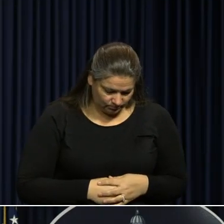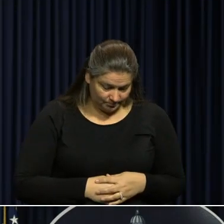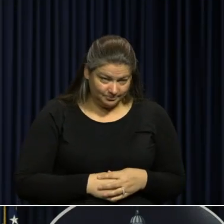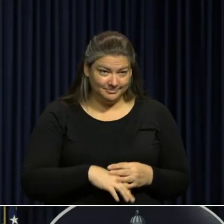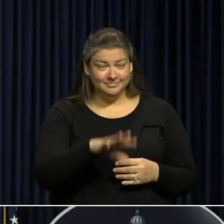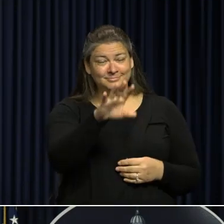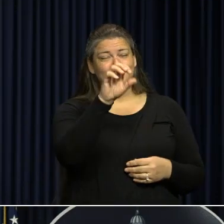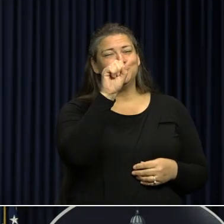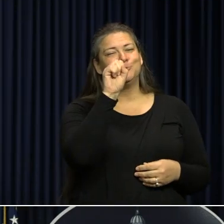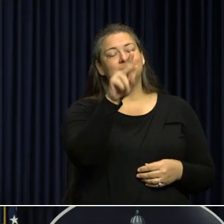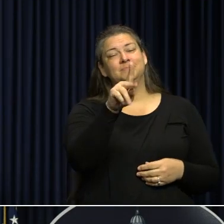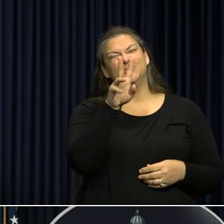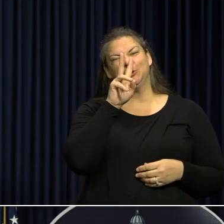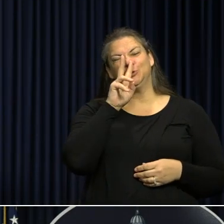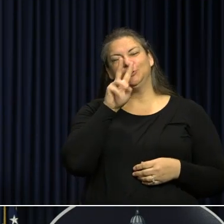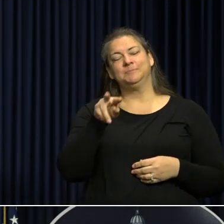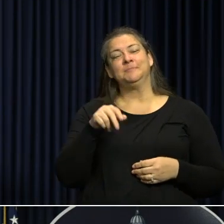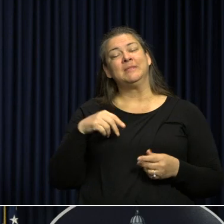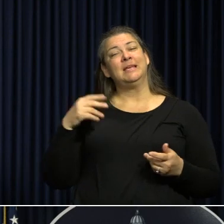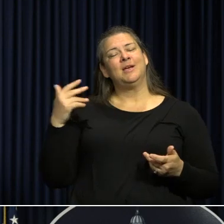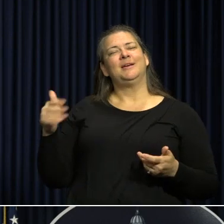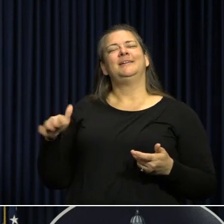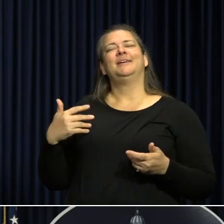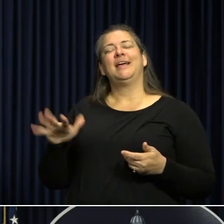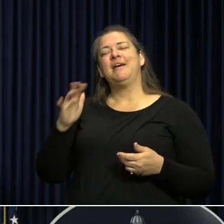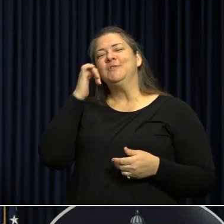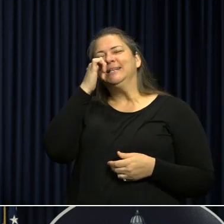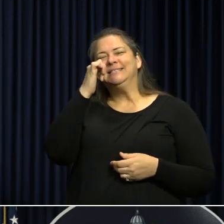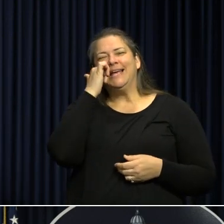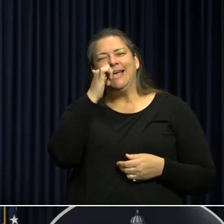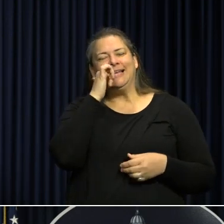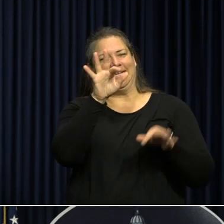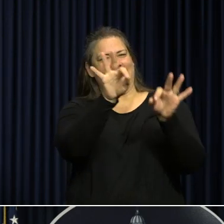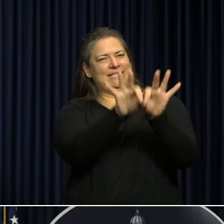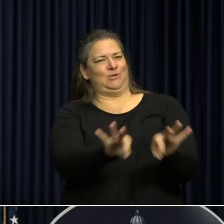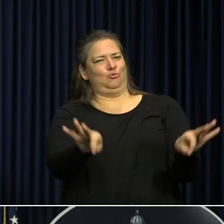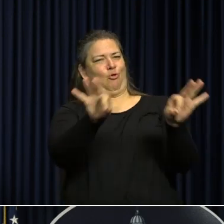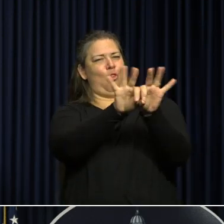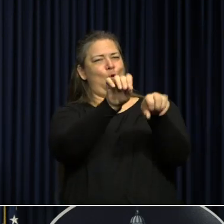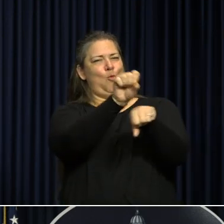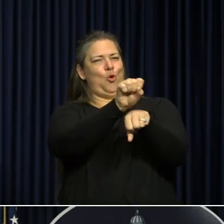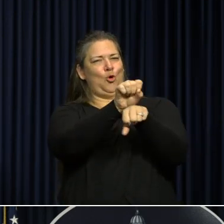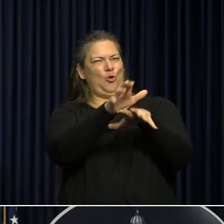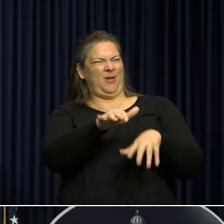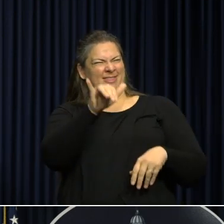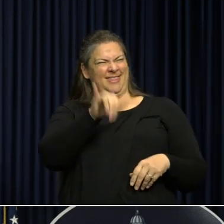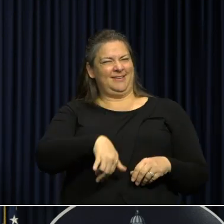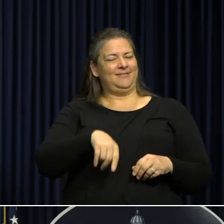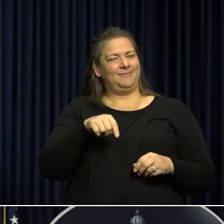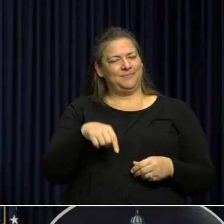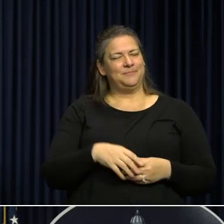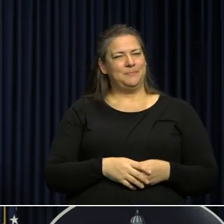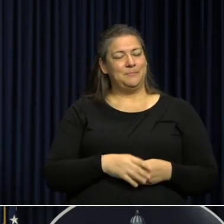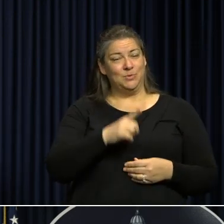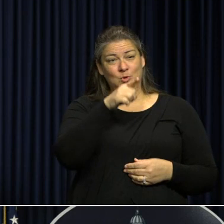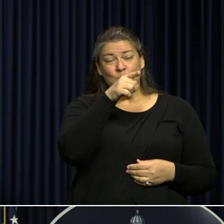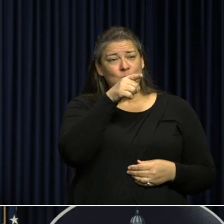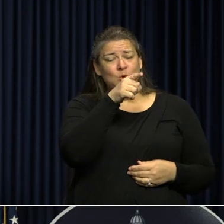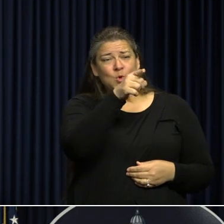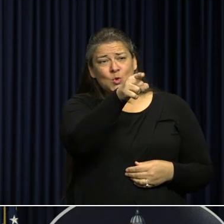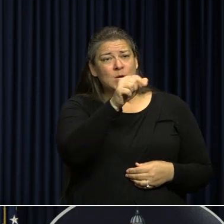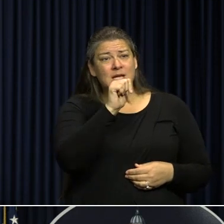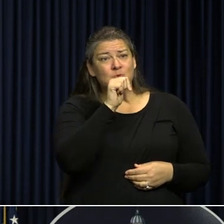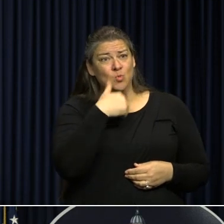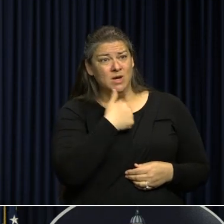All right. Again, to our everyday essential workers, remember, you are not